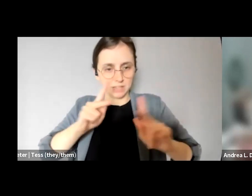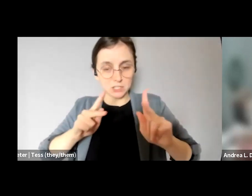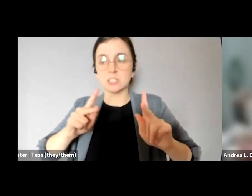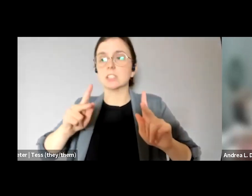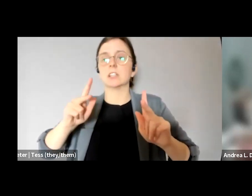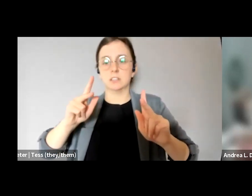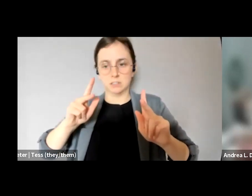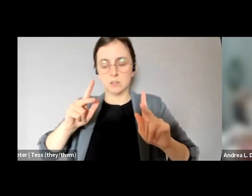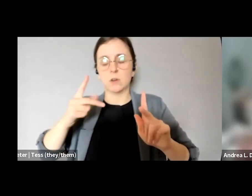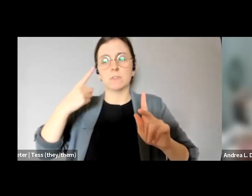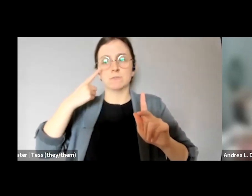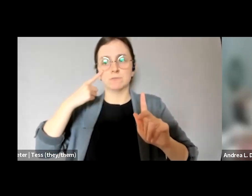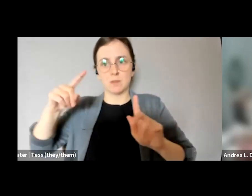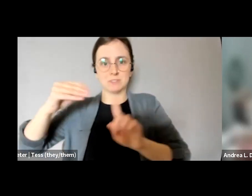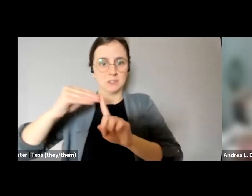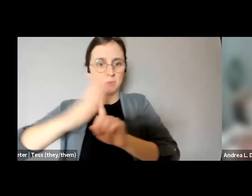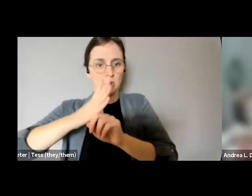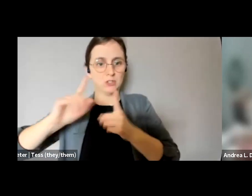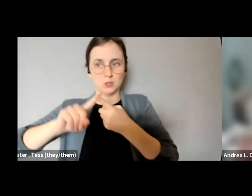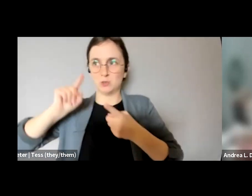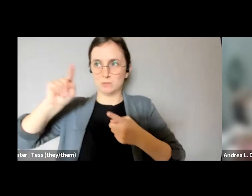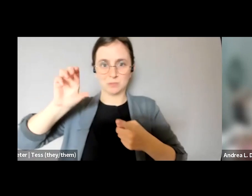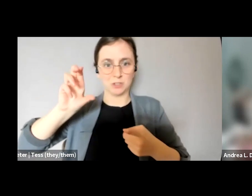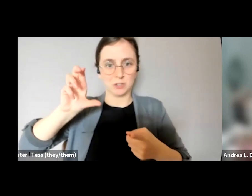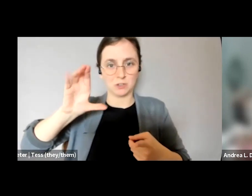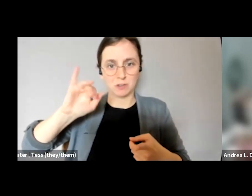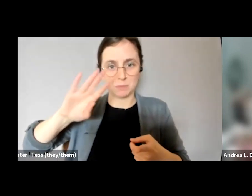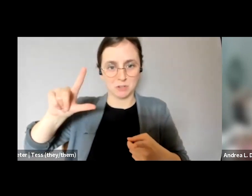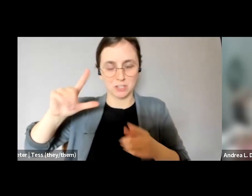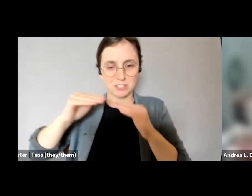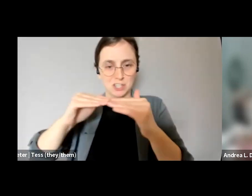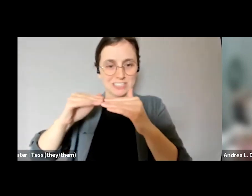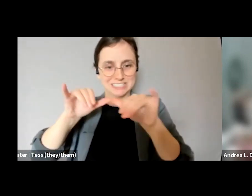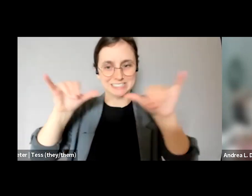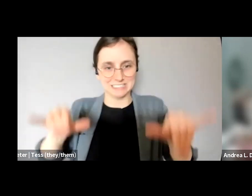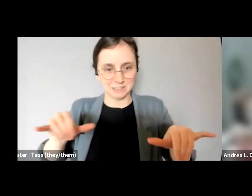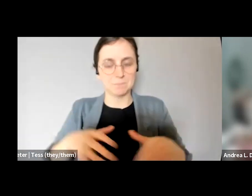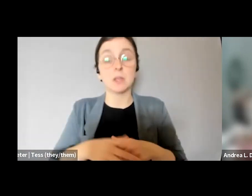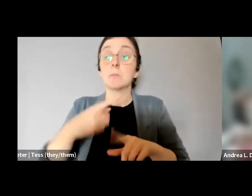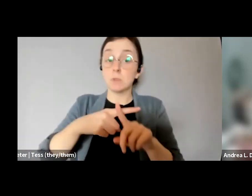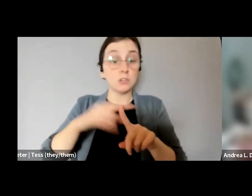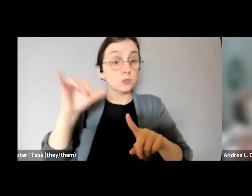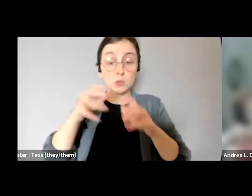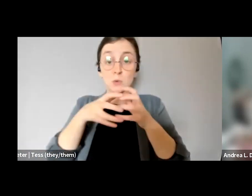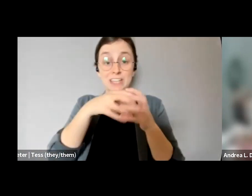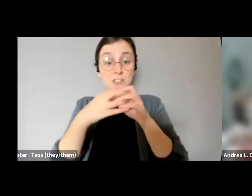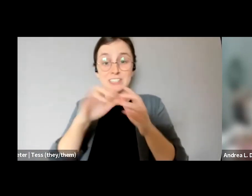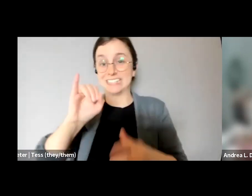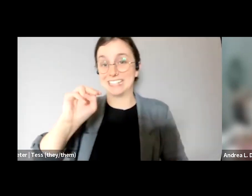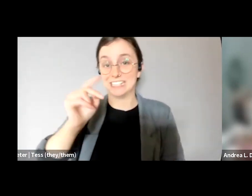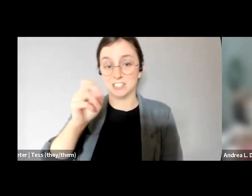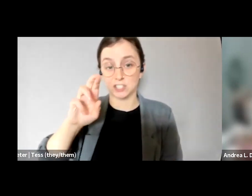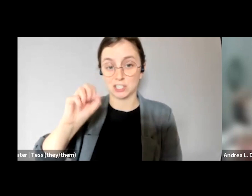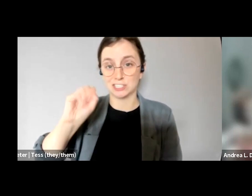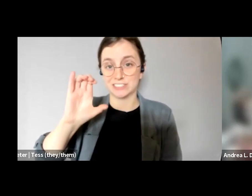And again, of course, we should recognize that there might be intersectionality. So an individual might